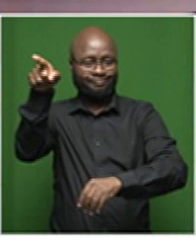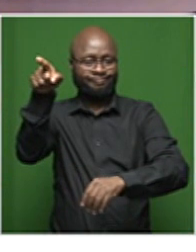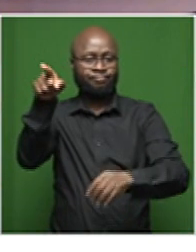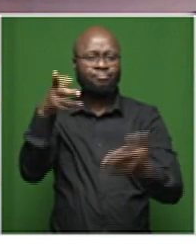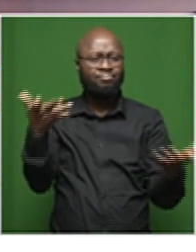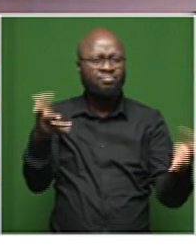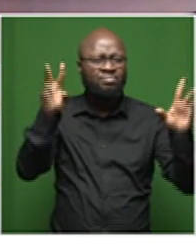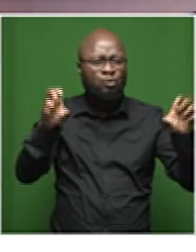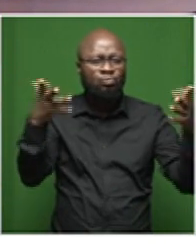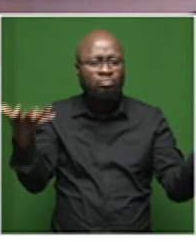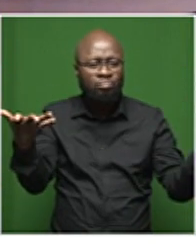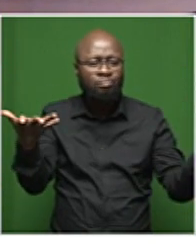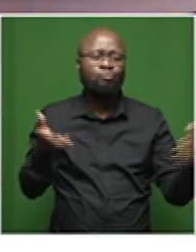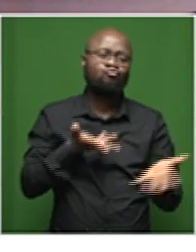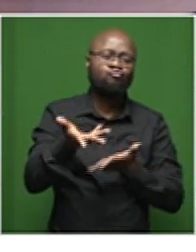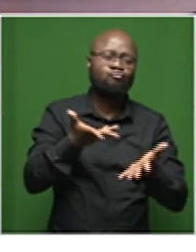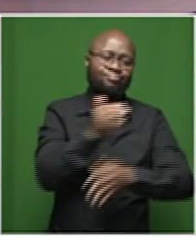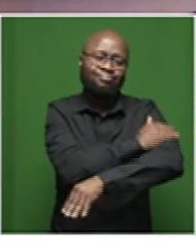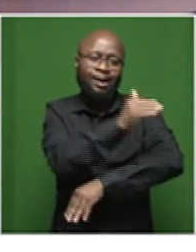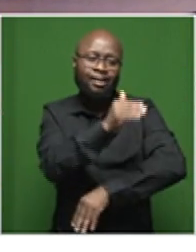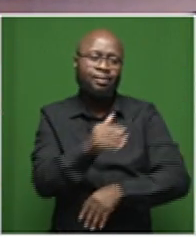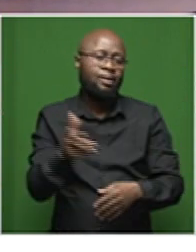about the silent killer. Let's take a listen to the interview.